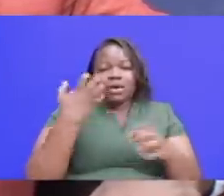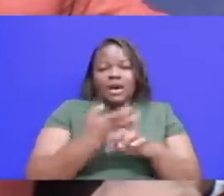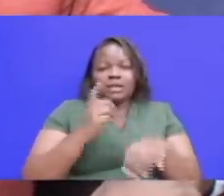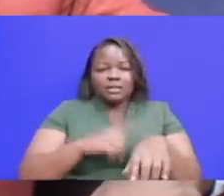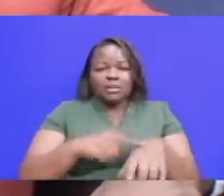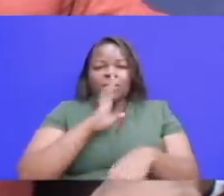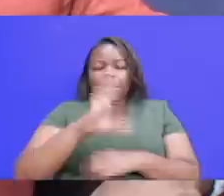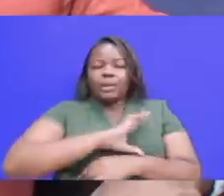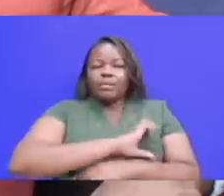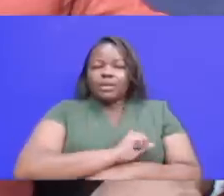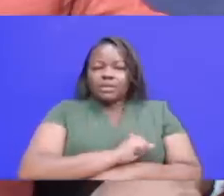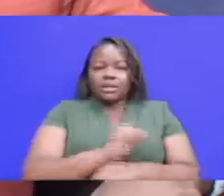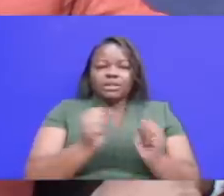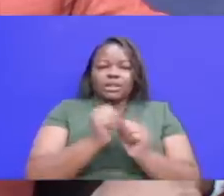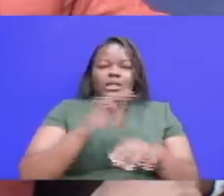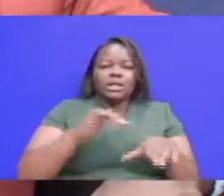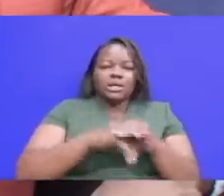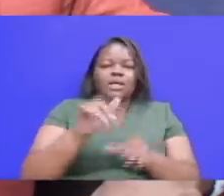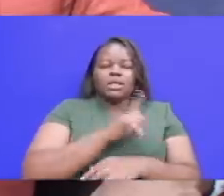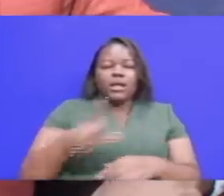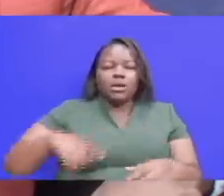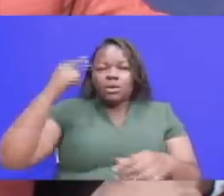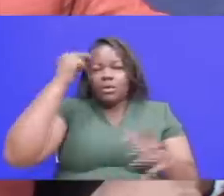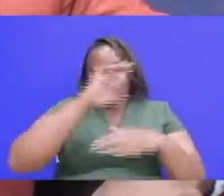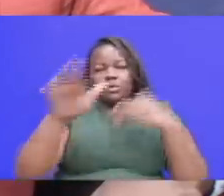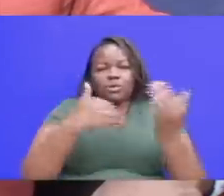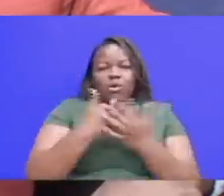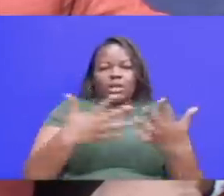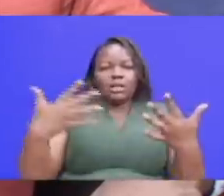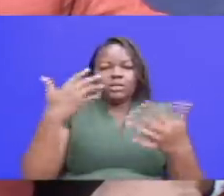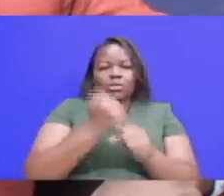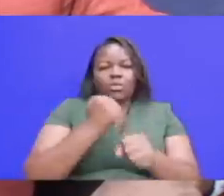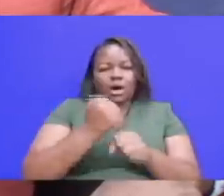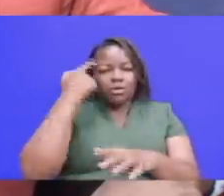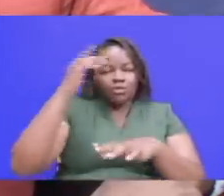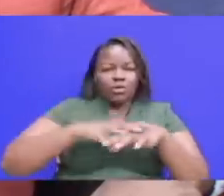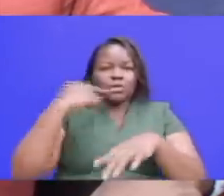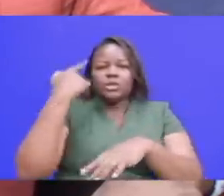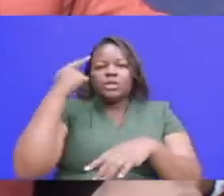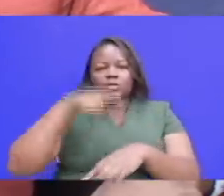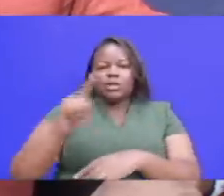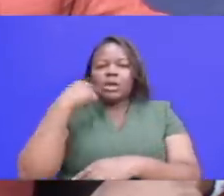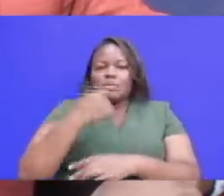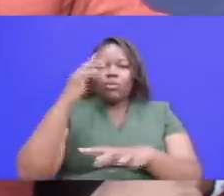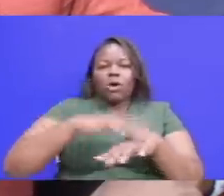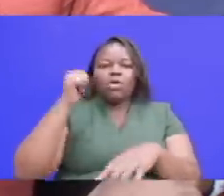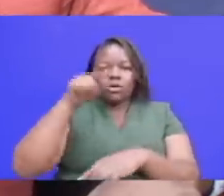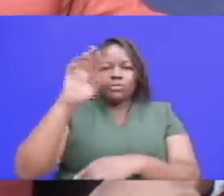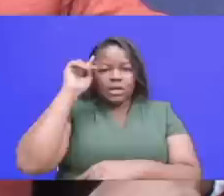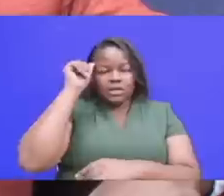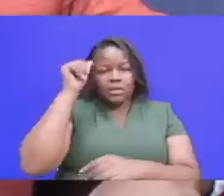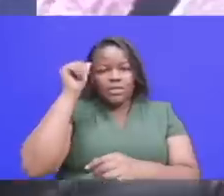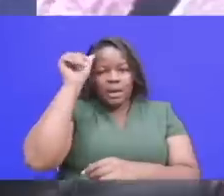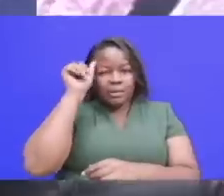patient. Be patient in the Lord. Amen. Because all things work for good to them who love God, to them who are called according to his purpose. Amen.